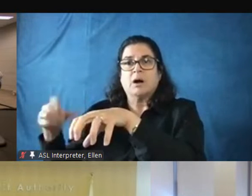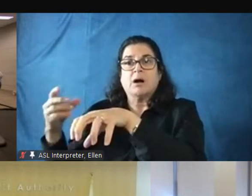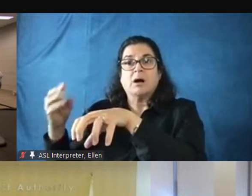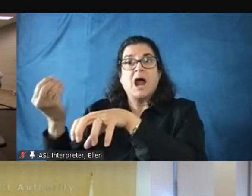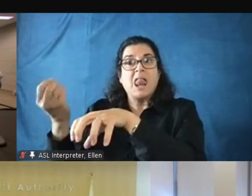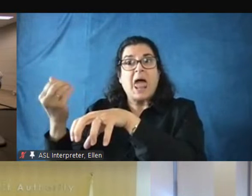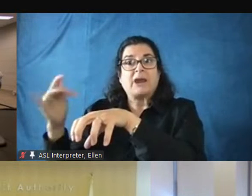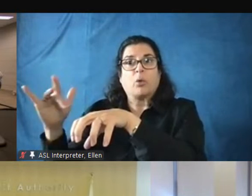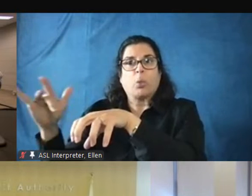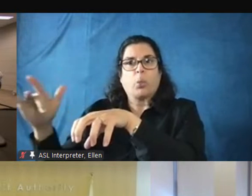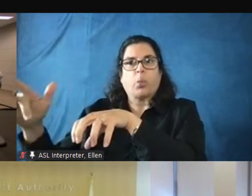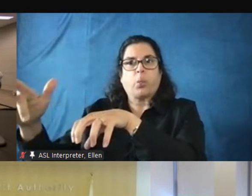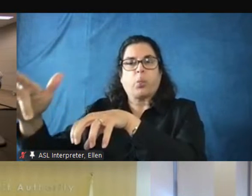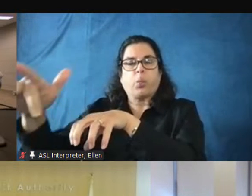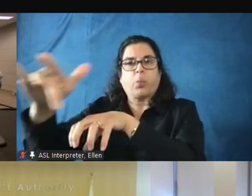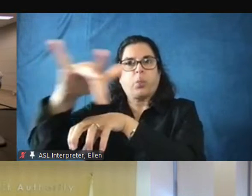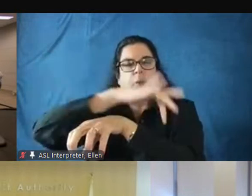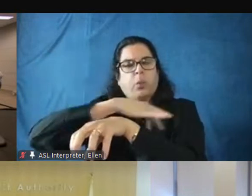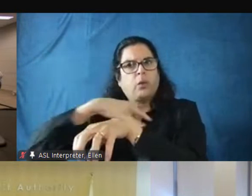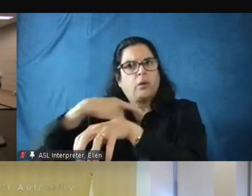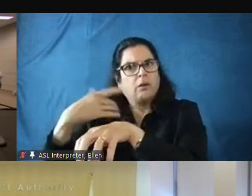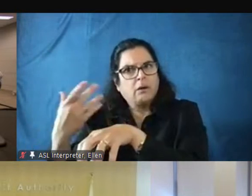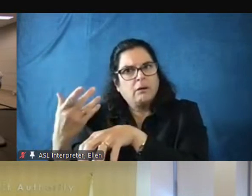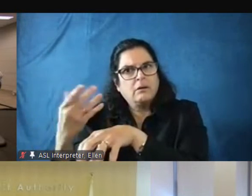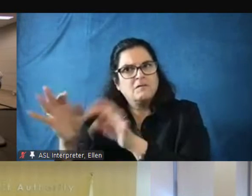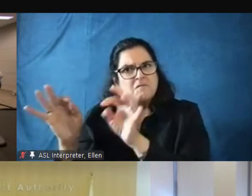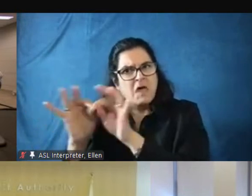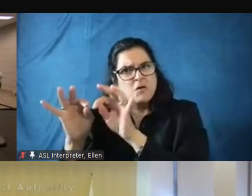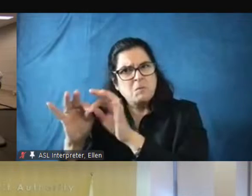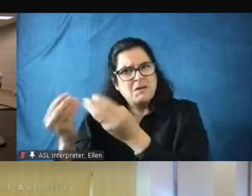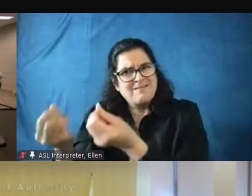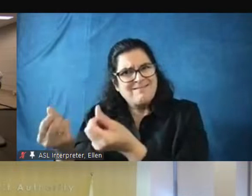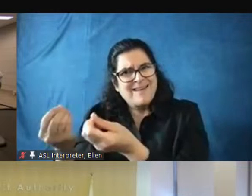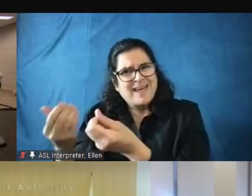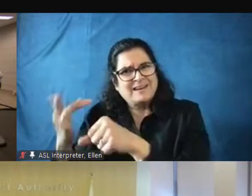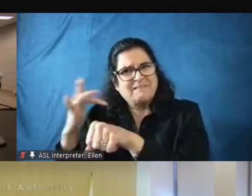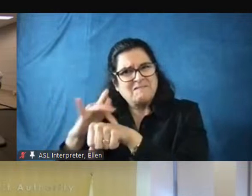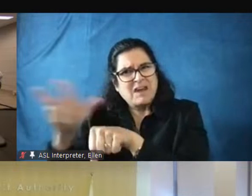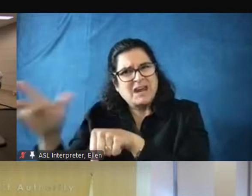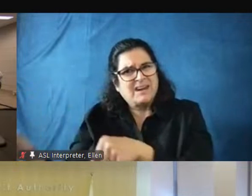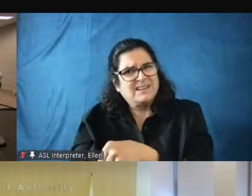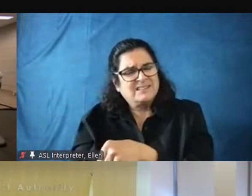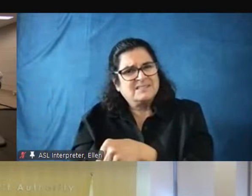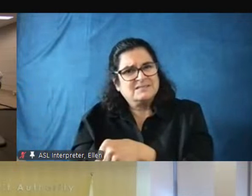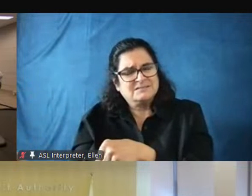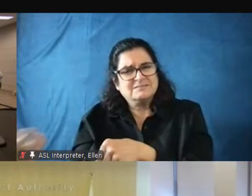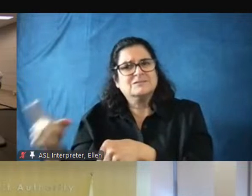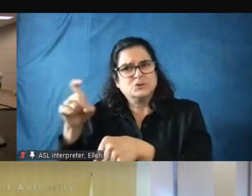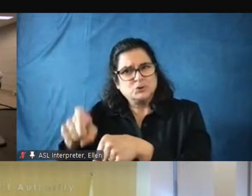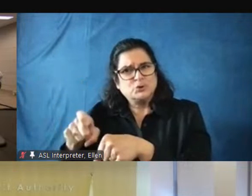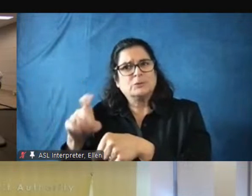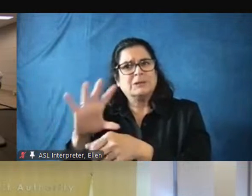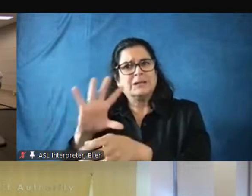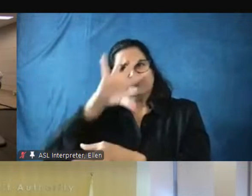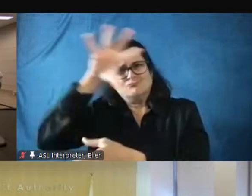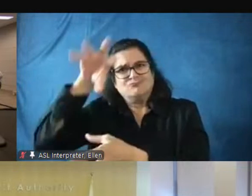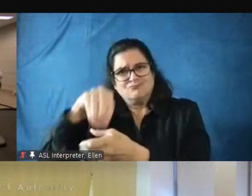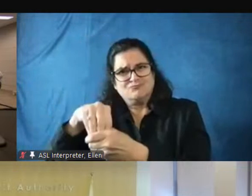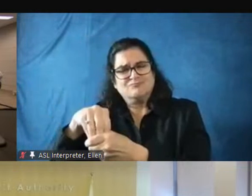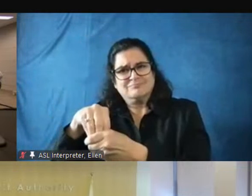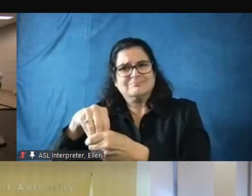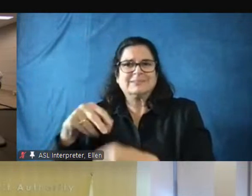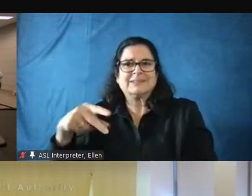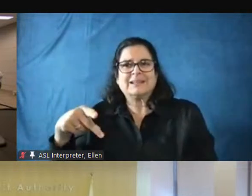that prime real estate vacant, and to make it part of a package, because I'm aware of the